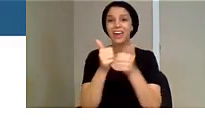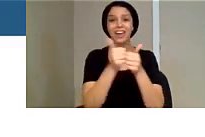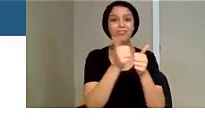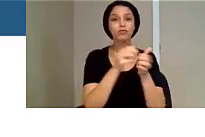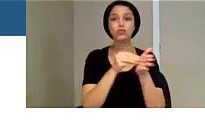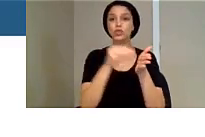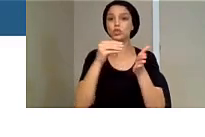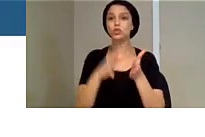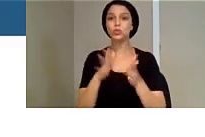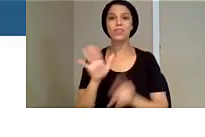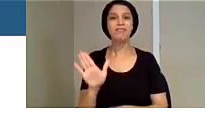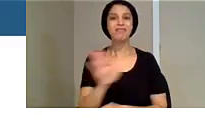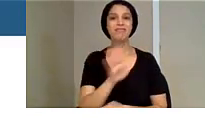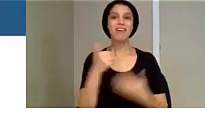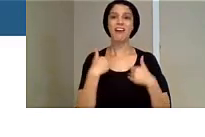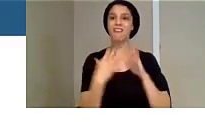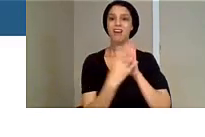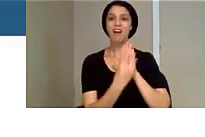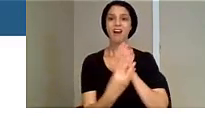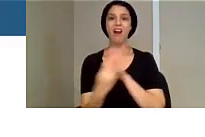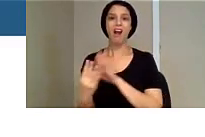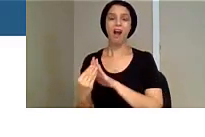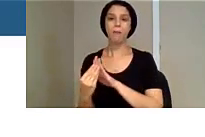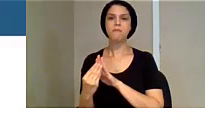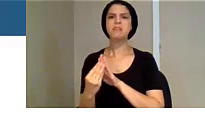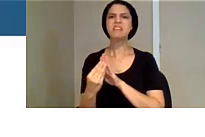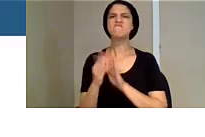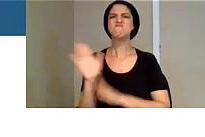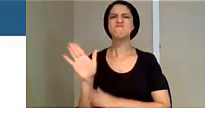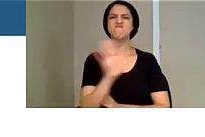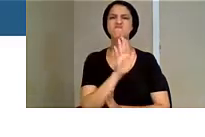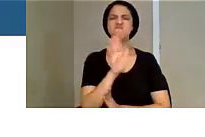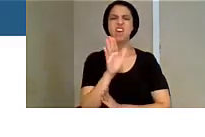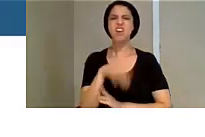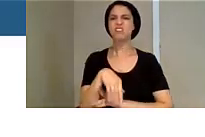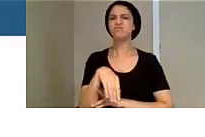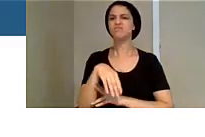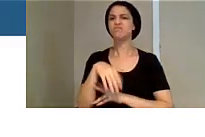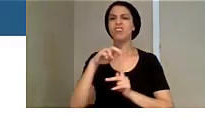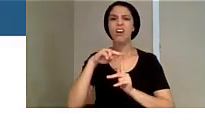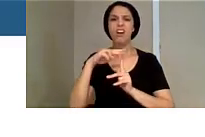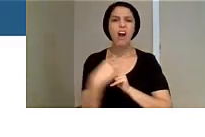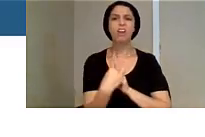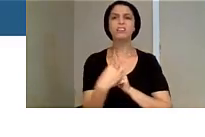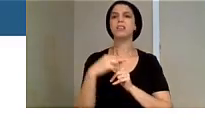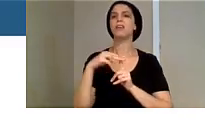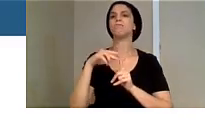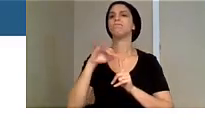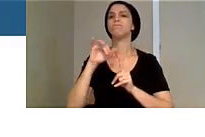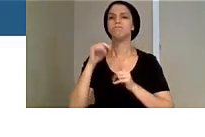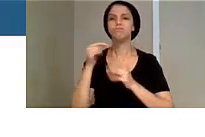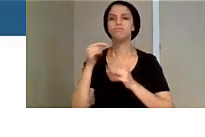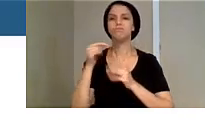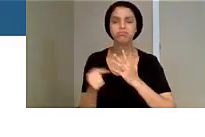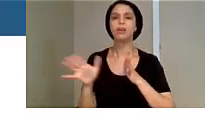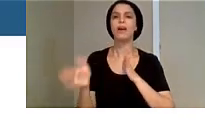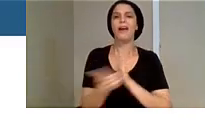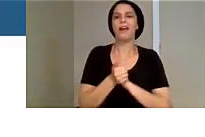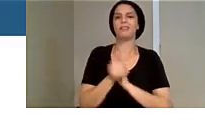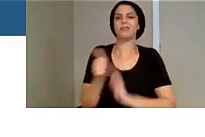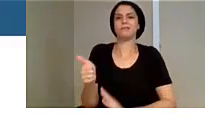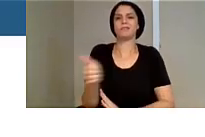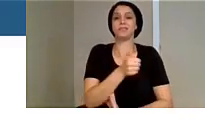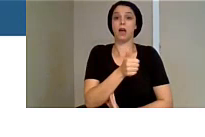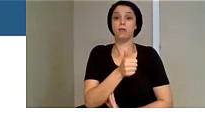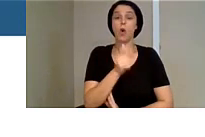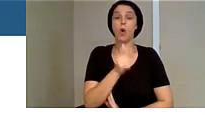So when they're making edits to it, putting their own content into it, it is just theirs and theirs alone, and the only ones that can see it are